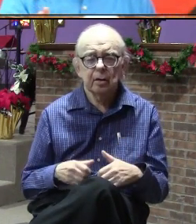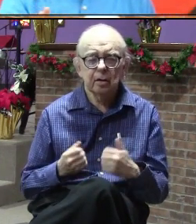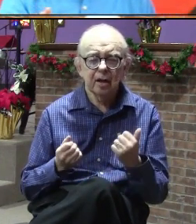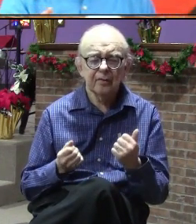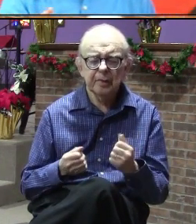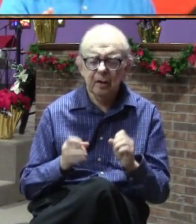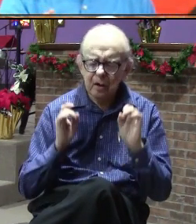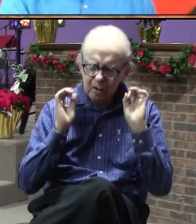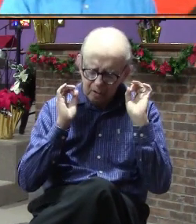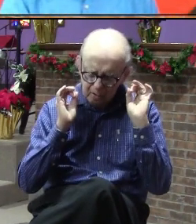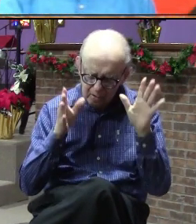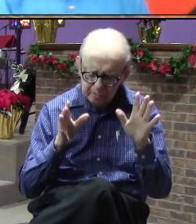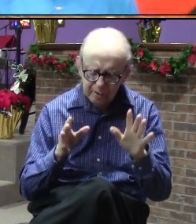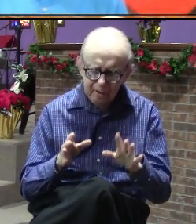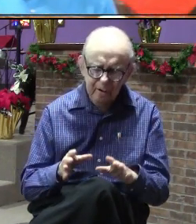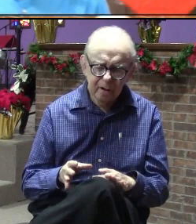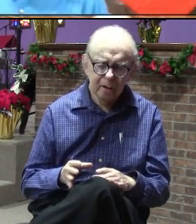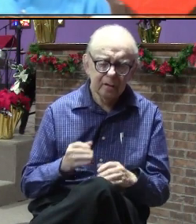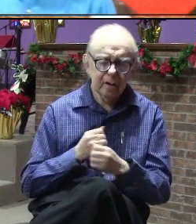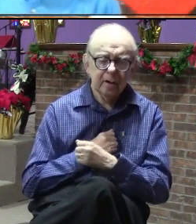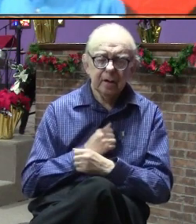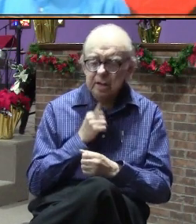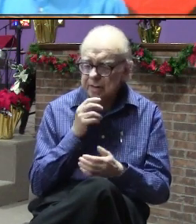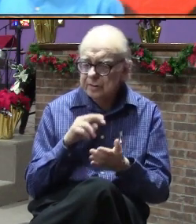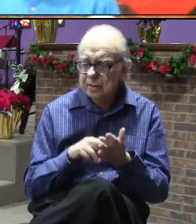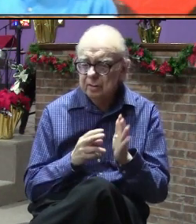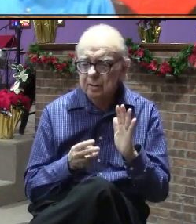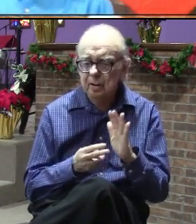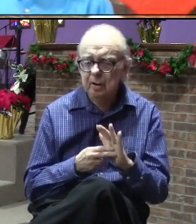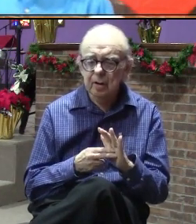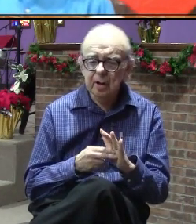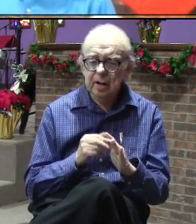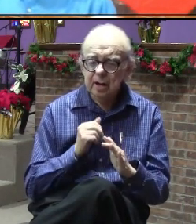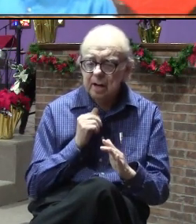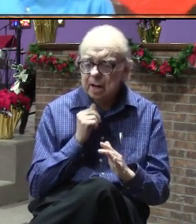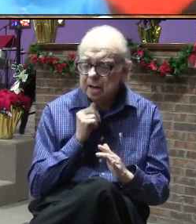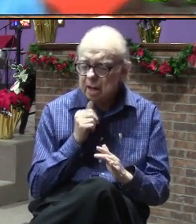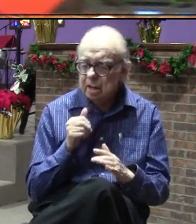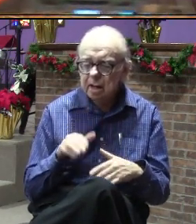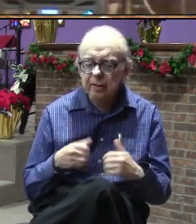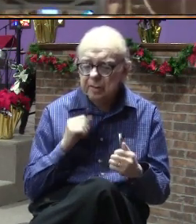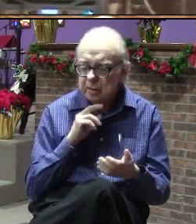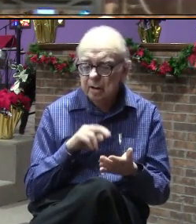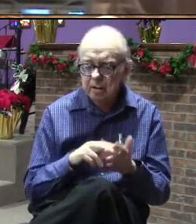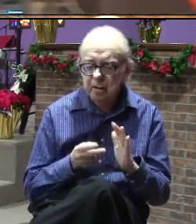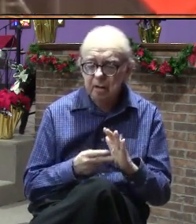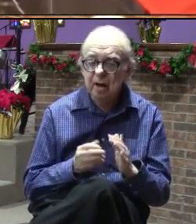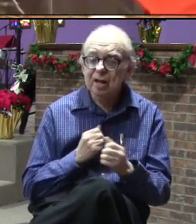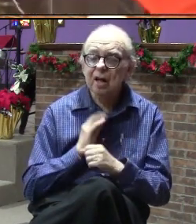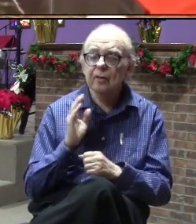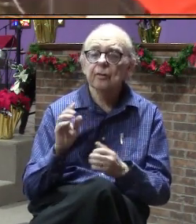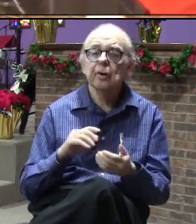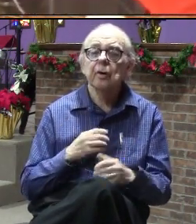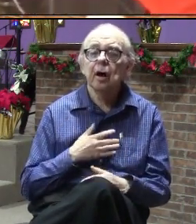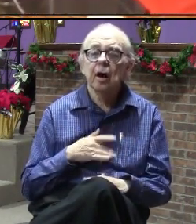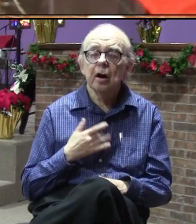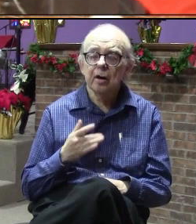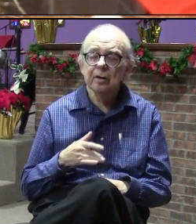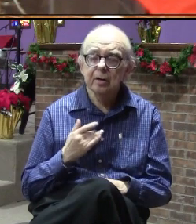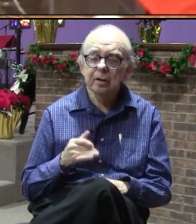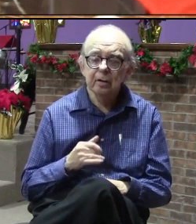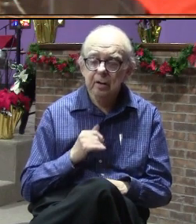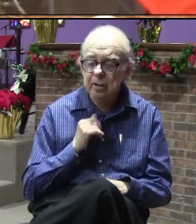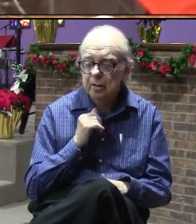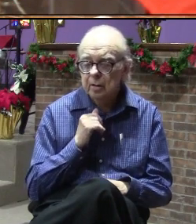miserable. Now, love doesn't mean that it's not going to hurt. Love does hurt. And don't let